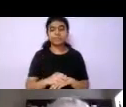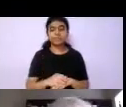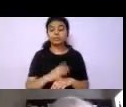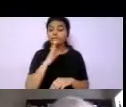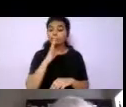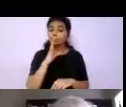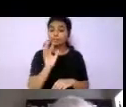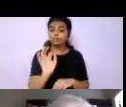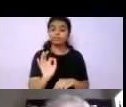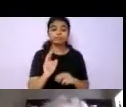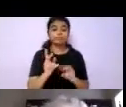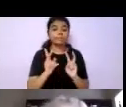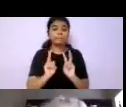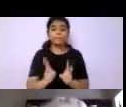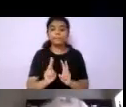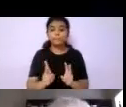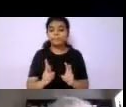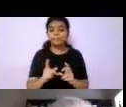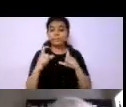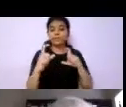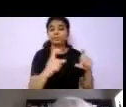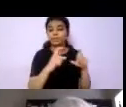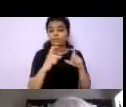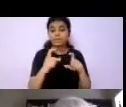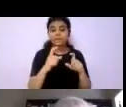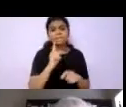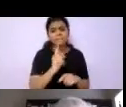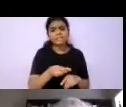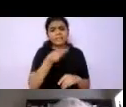genuinely normative, care as it should be.